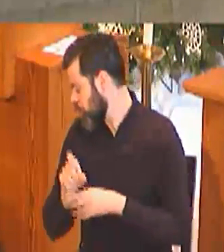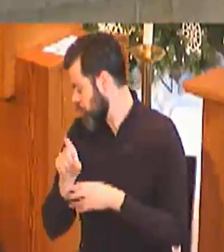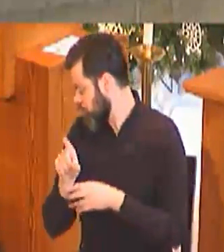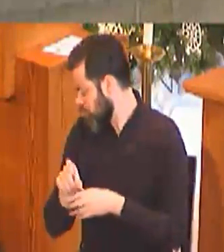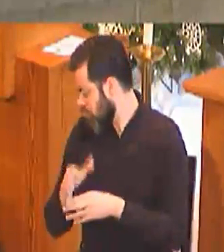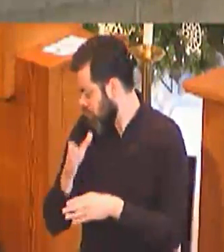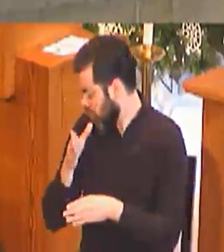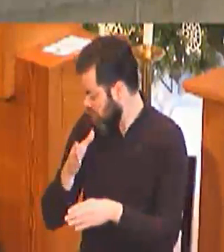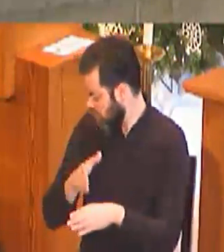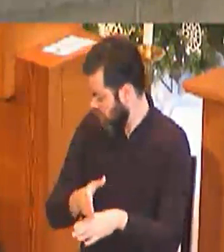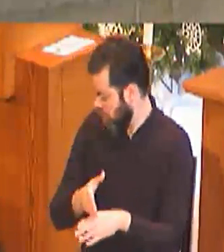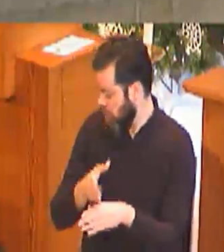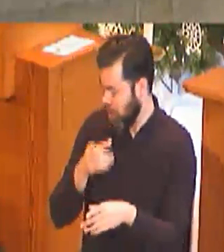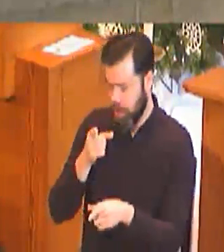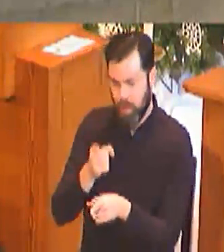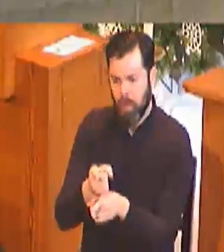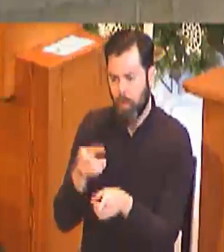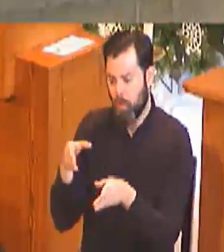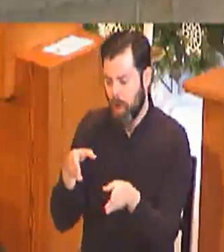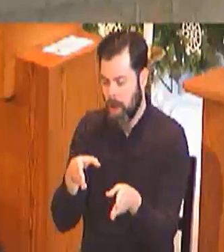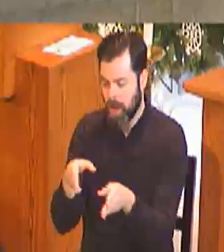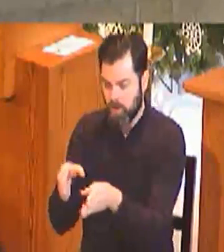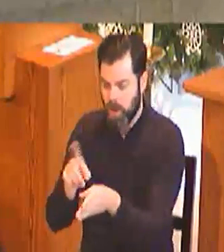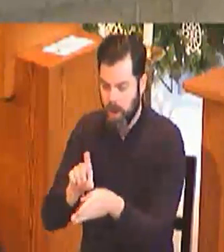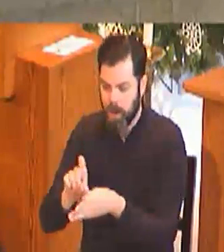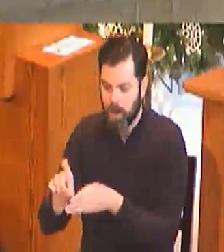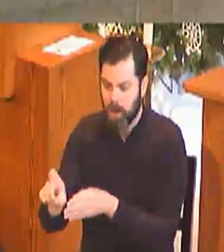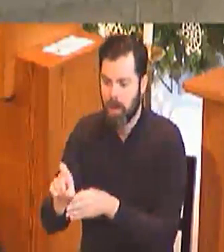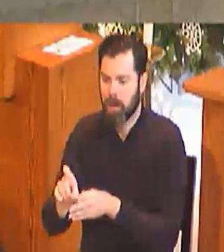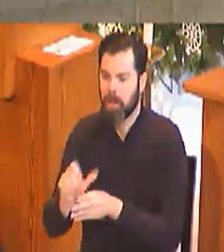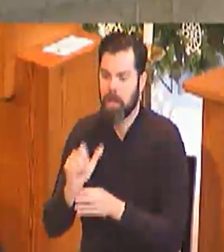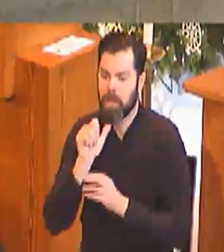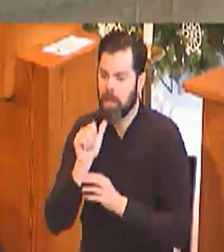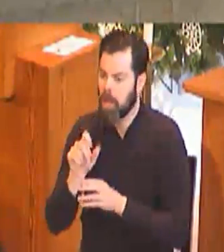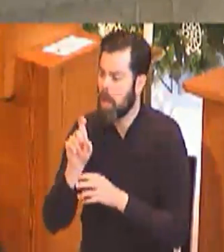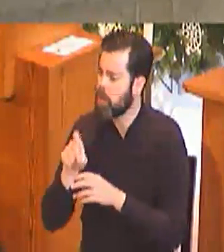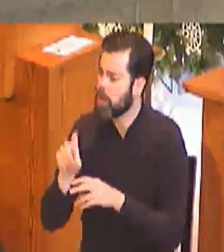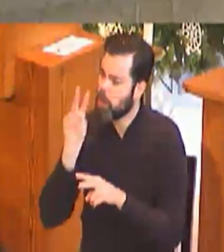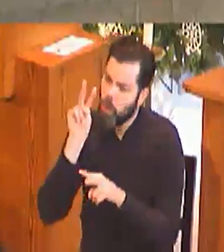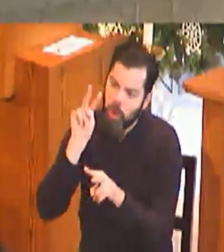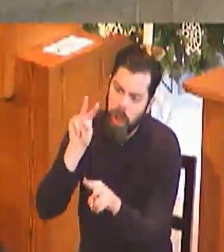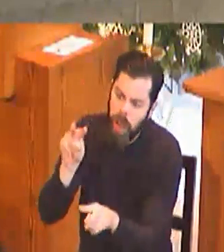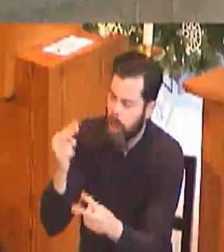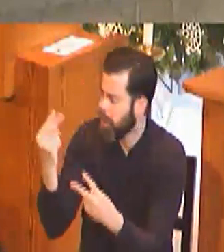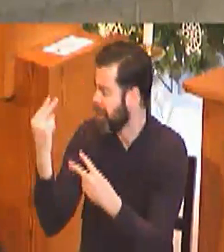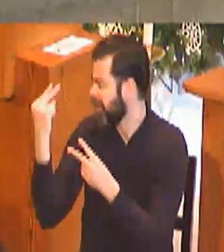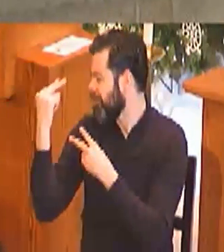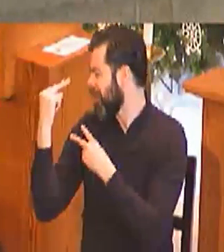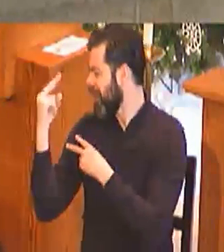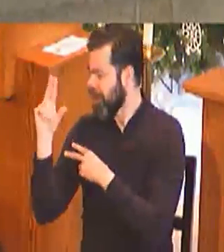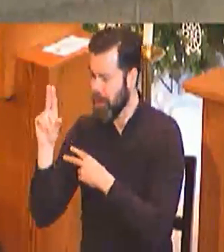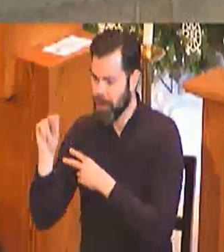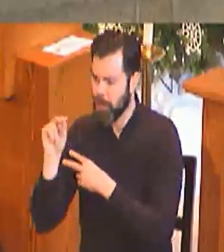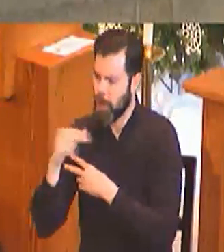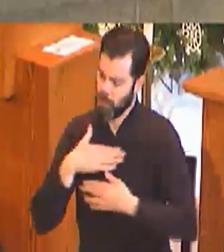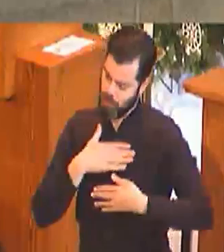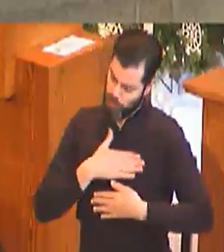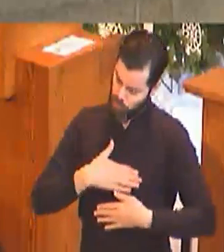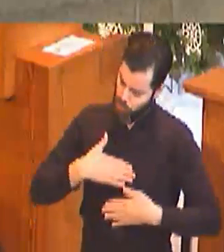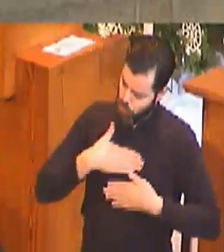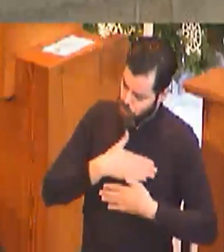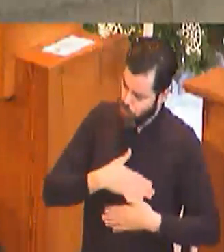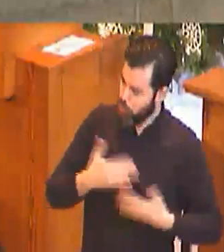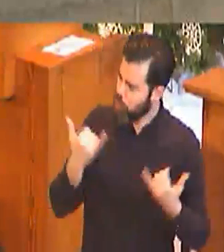the right track. No need to look ahead or back. Just enjoy what this